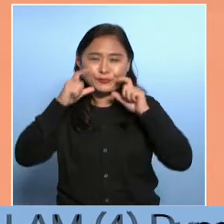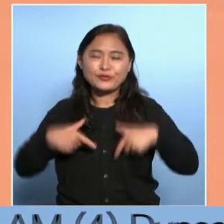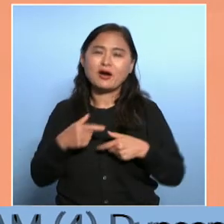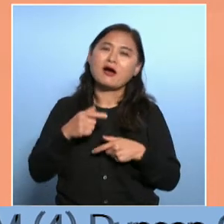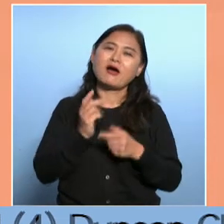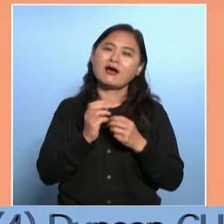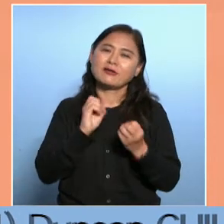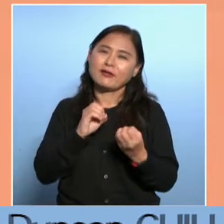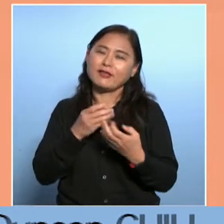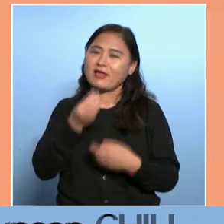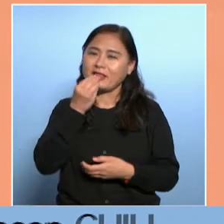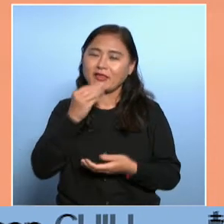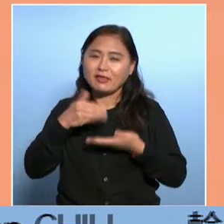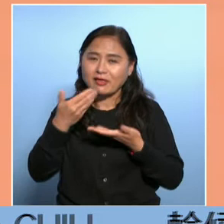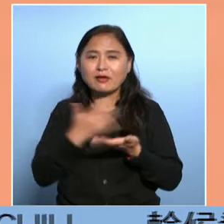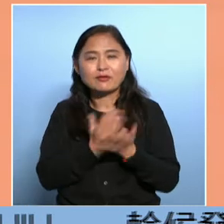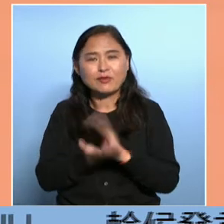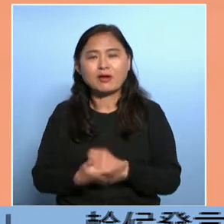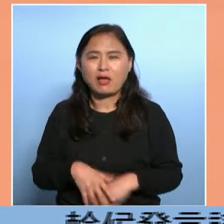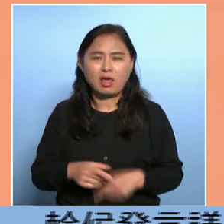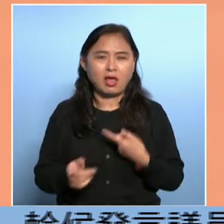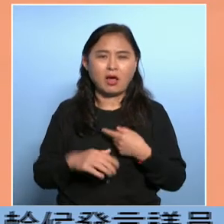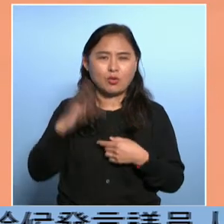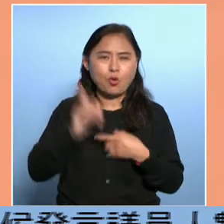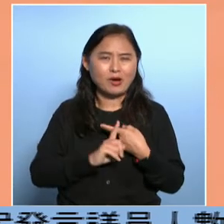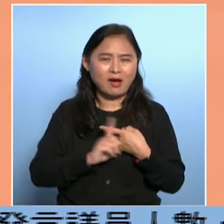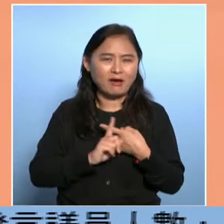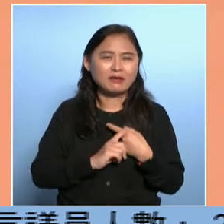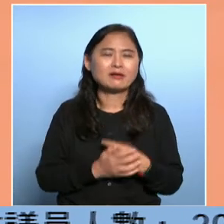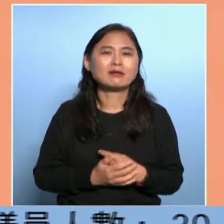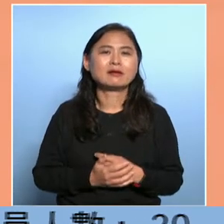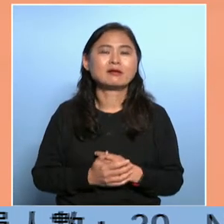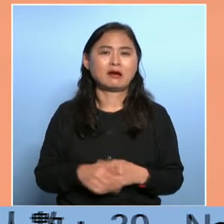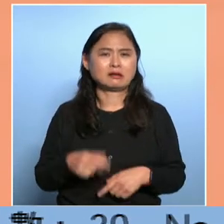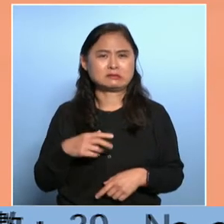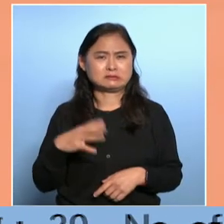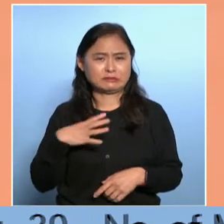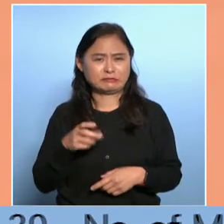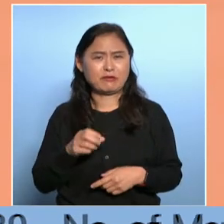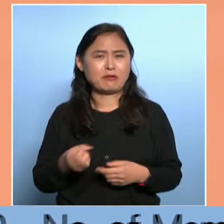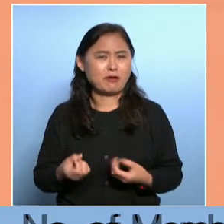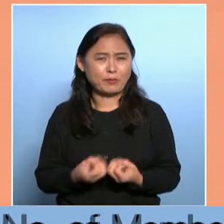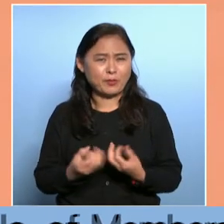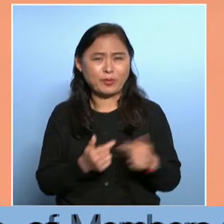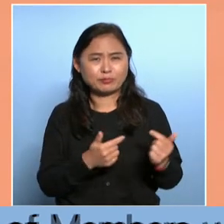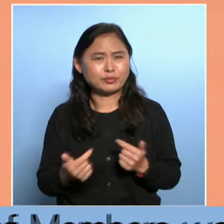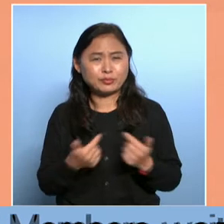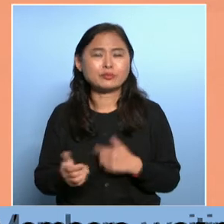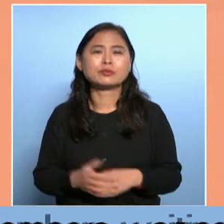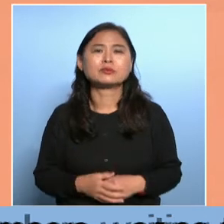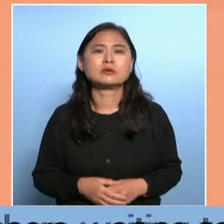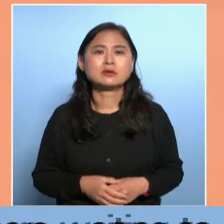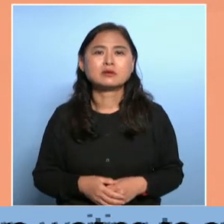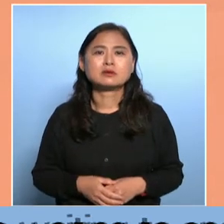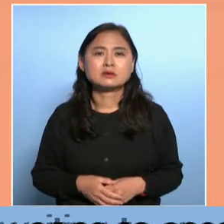domestic helper congregated in public places, and they would also eat and with their face